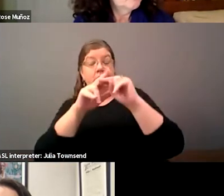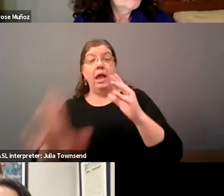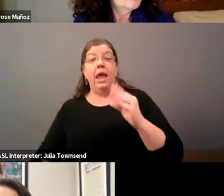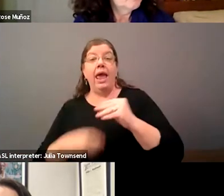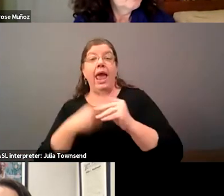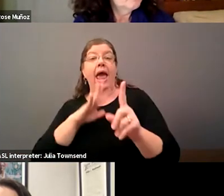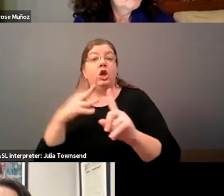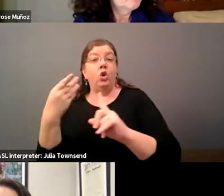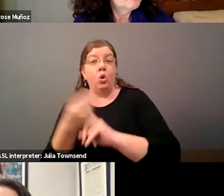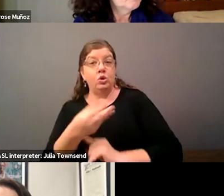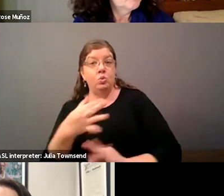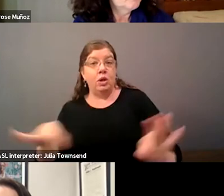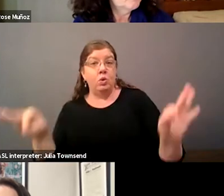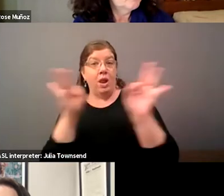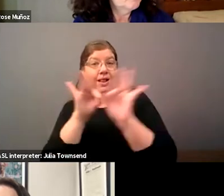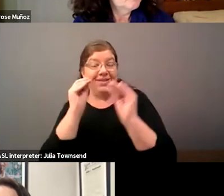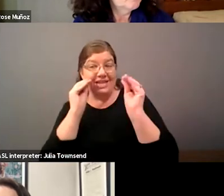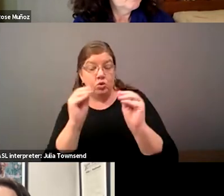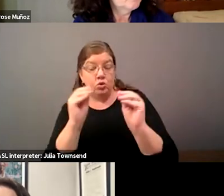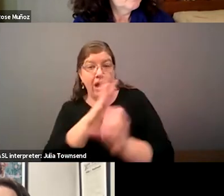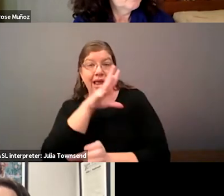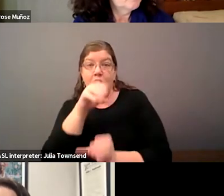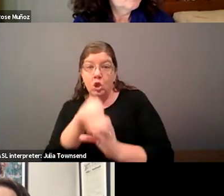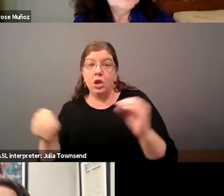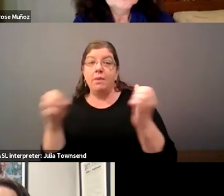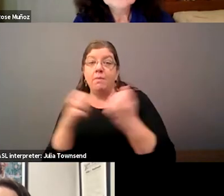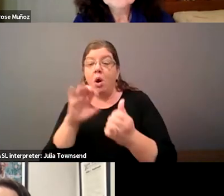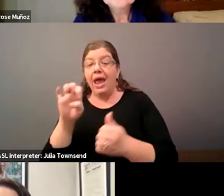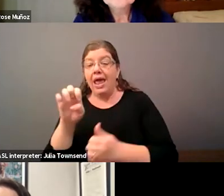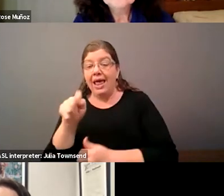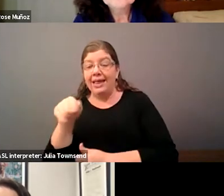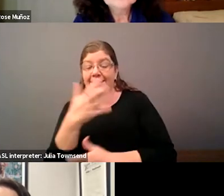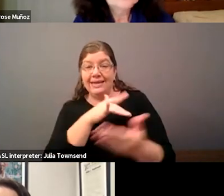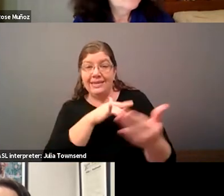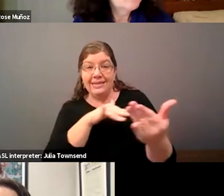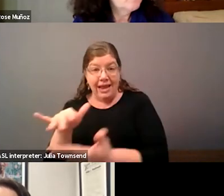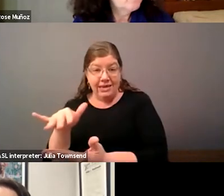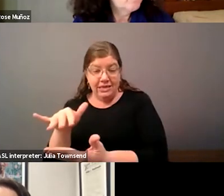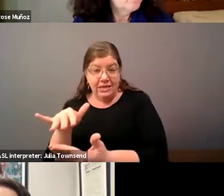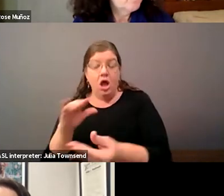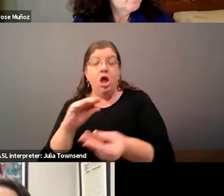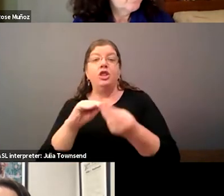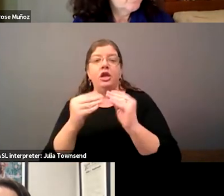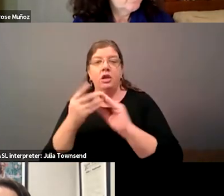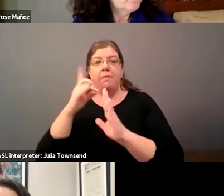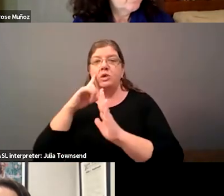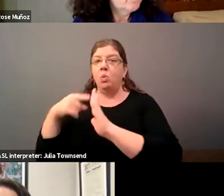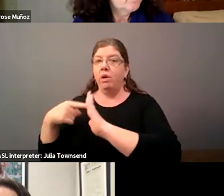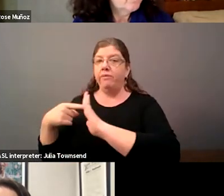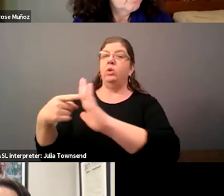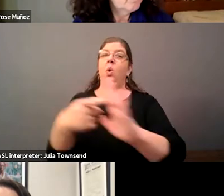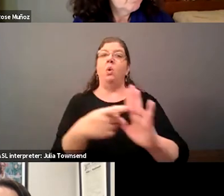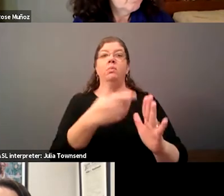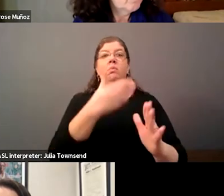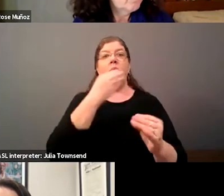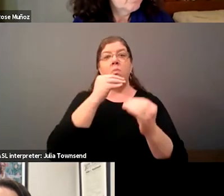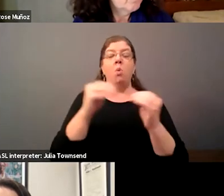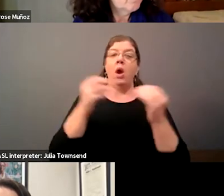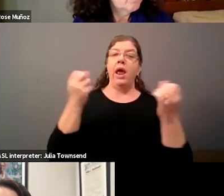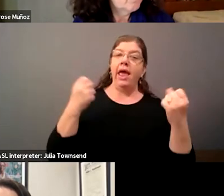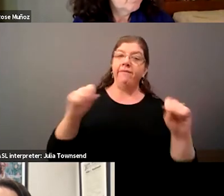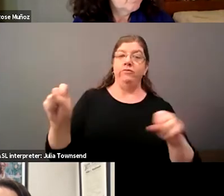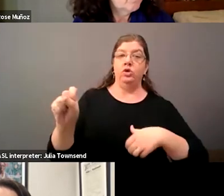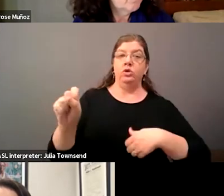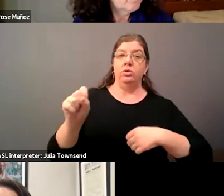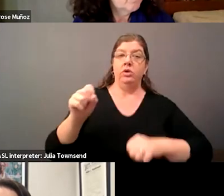relevant instruction including more ethnic studies curriculum the numbers will reflect a greater effort towards